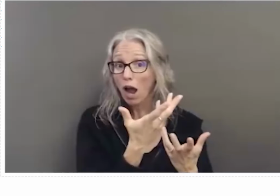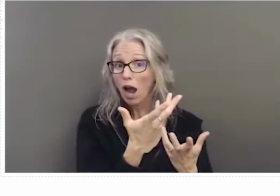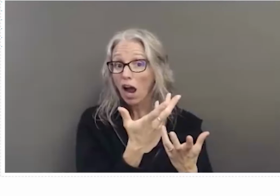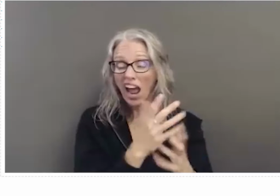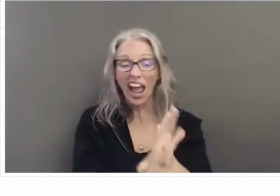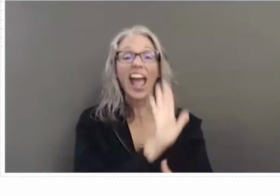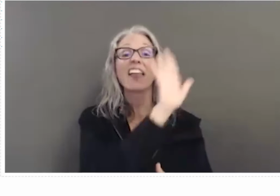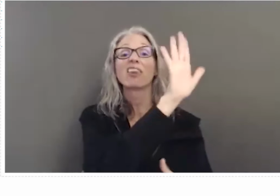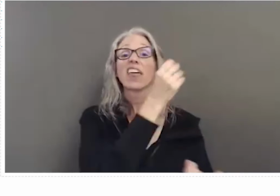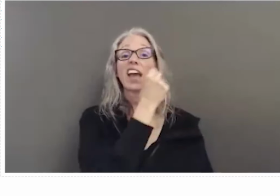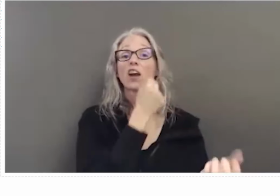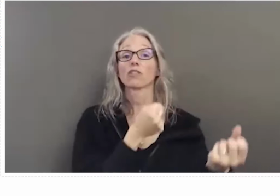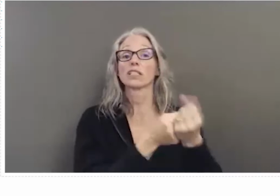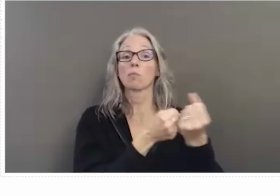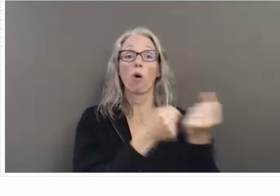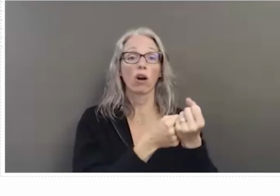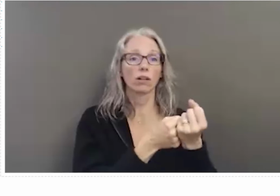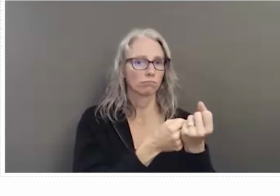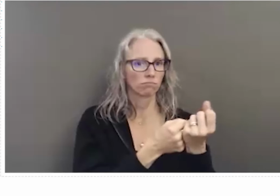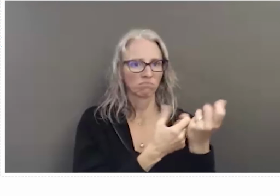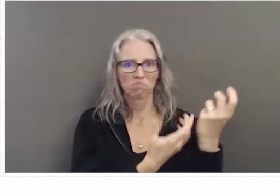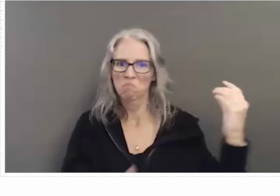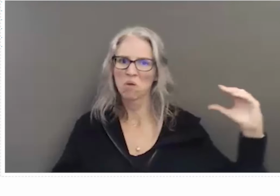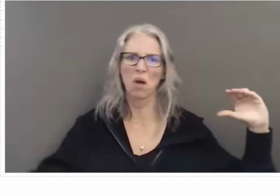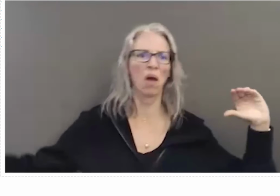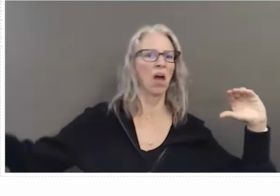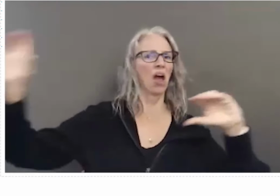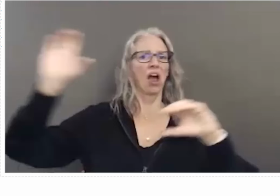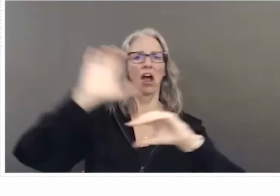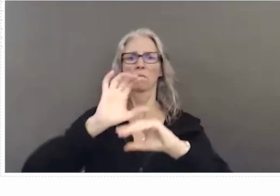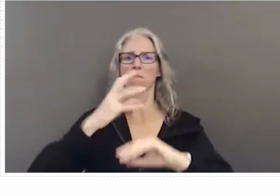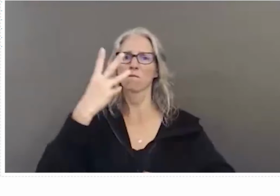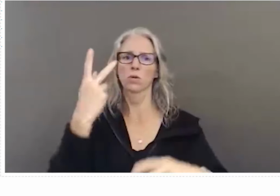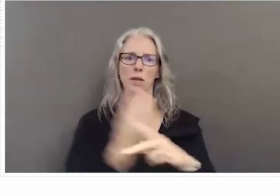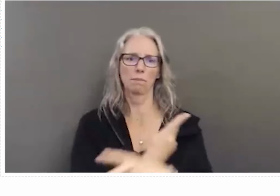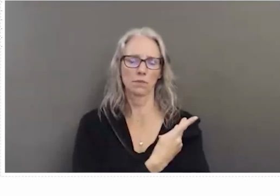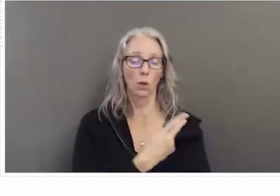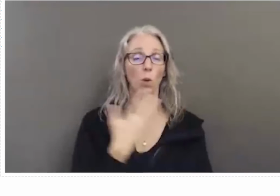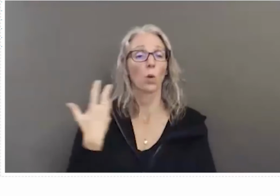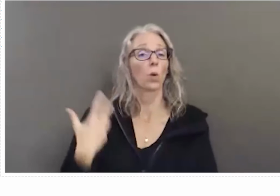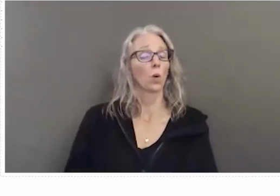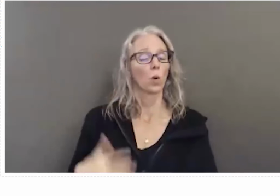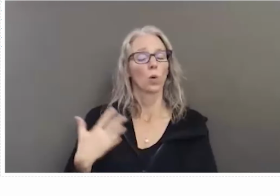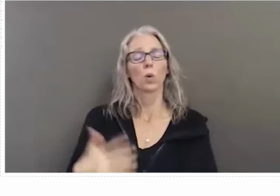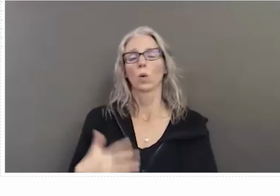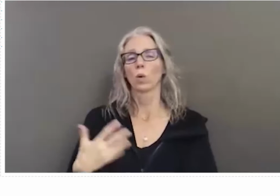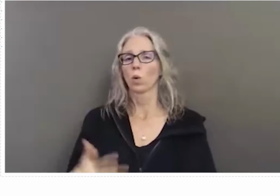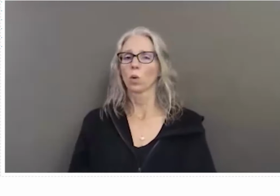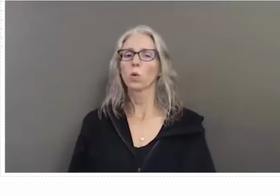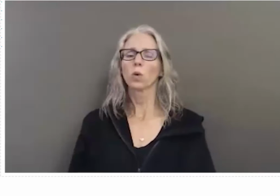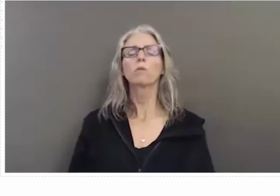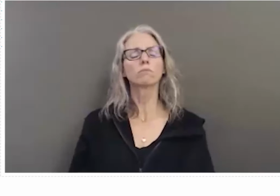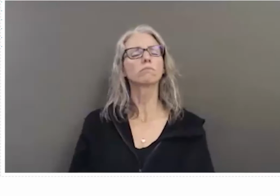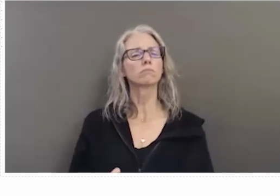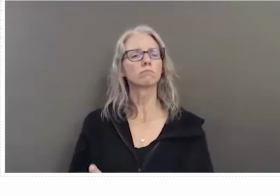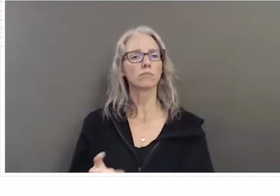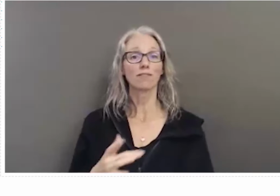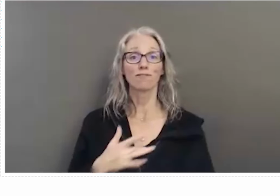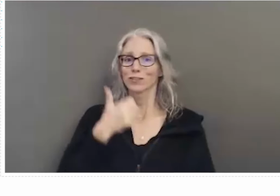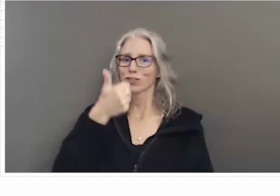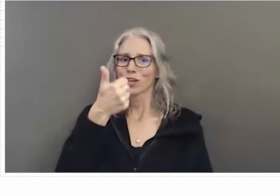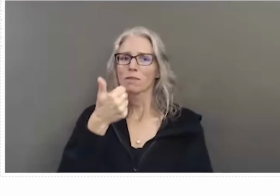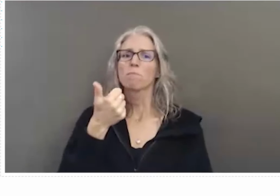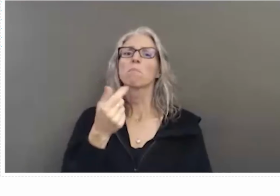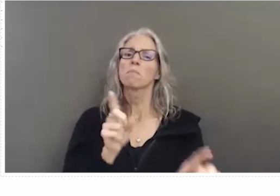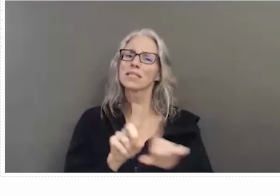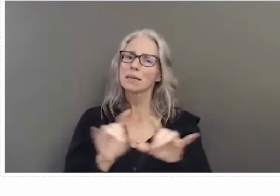support in this last year as our title sponsor. And that feels really good. It also feels like a natural fit. Like we really grew together, and this